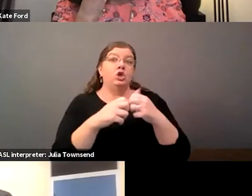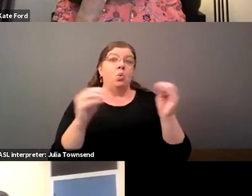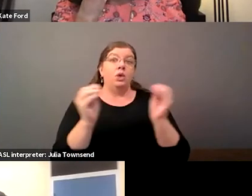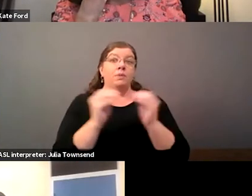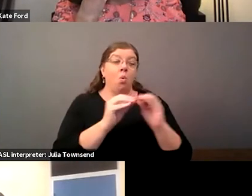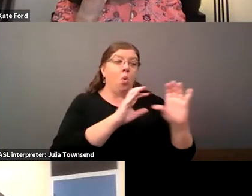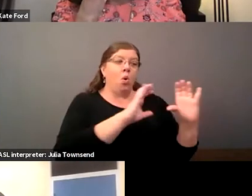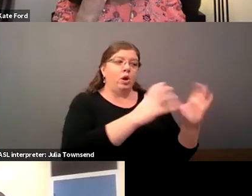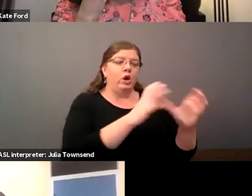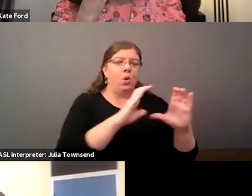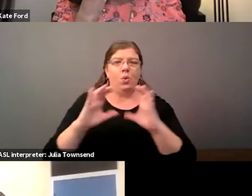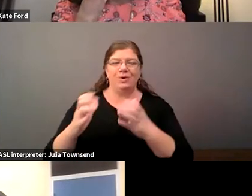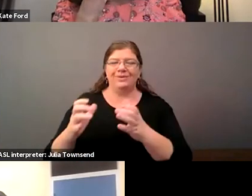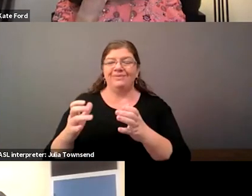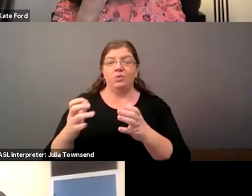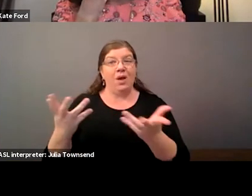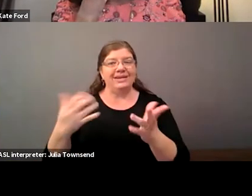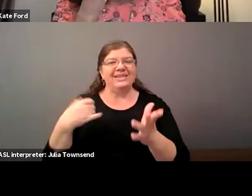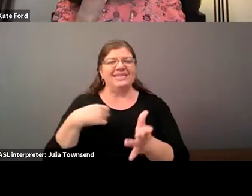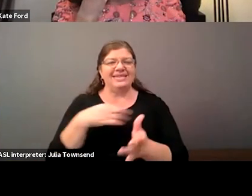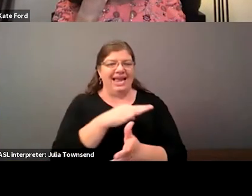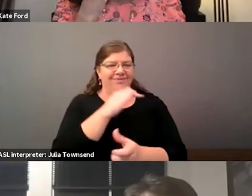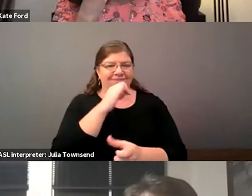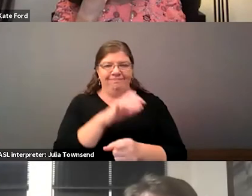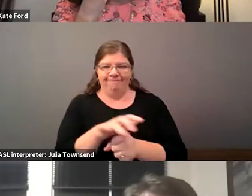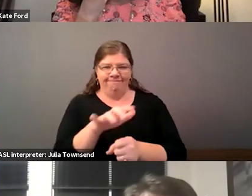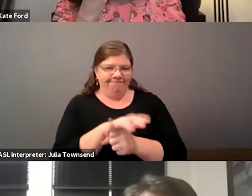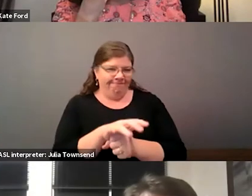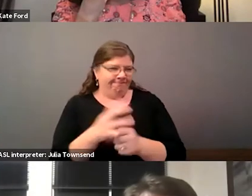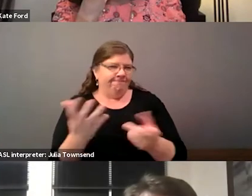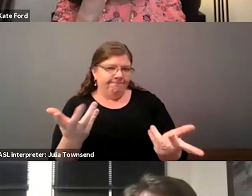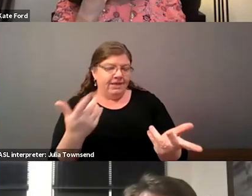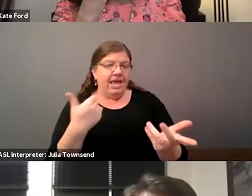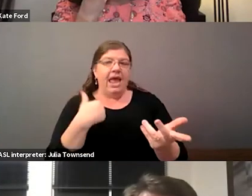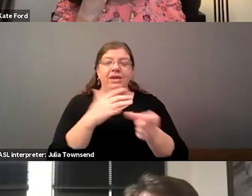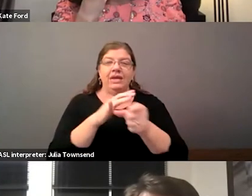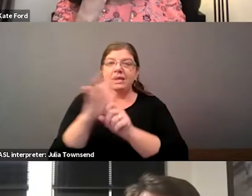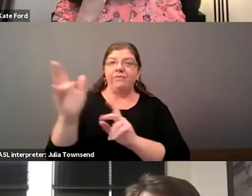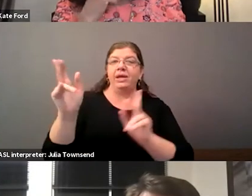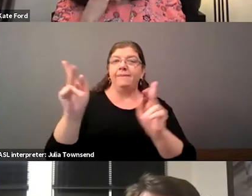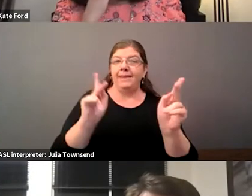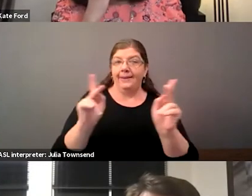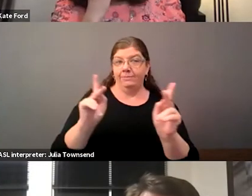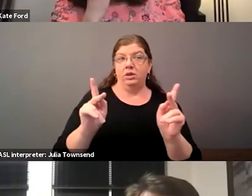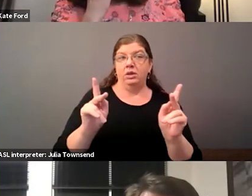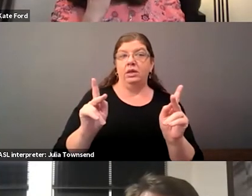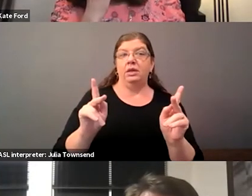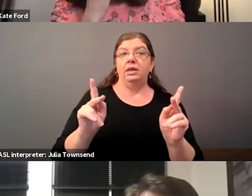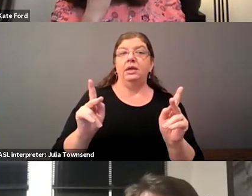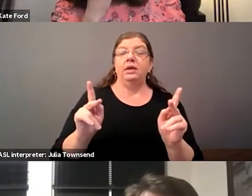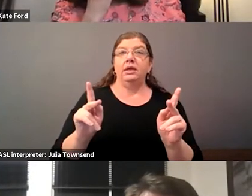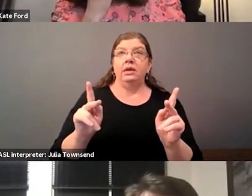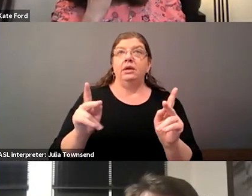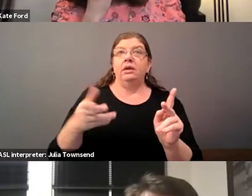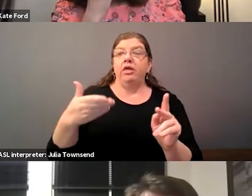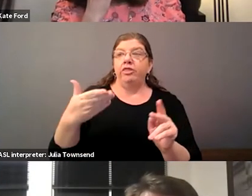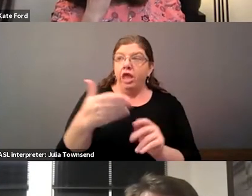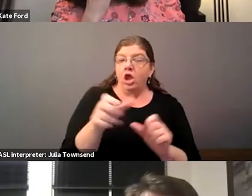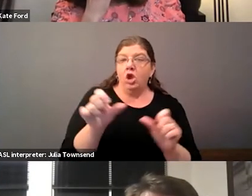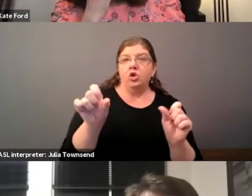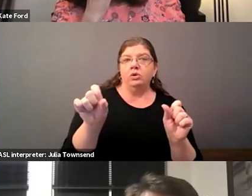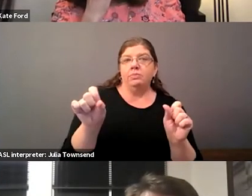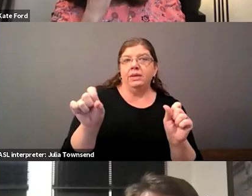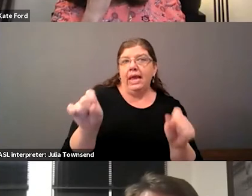really is the staffing it's having it's it's having the people um there to be able